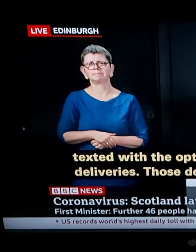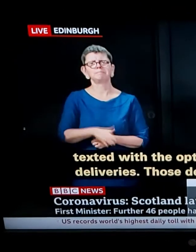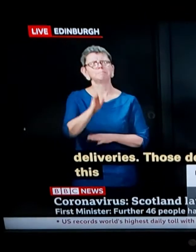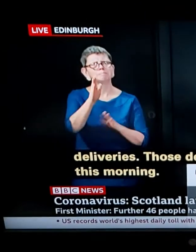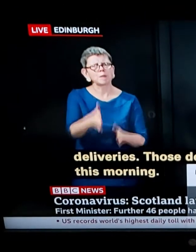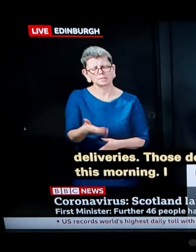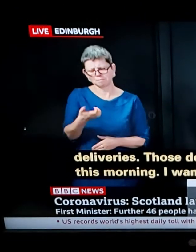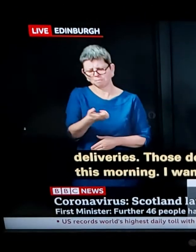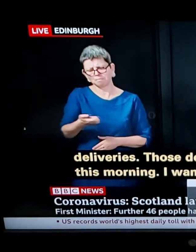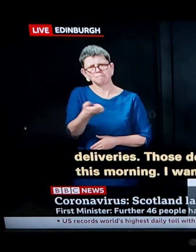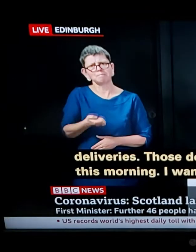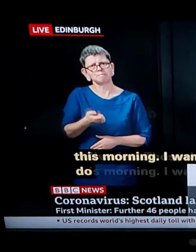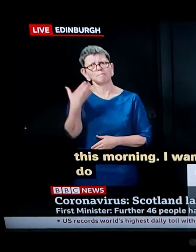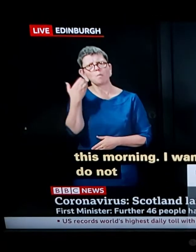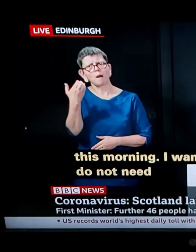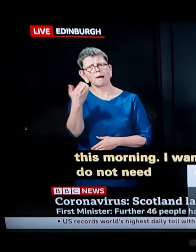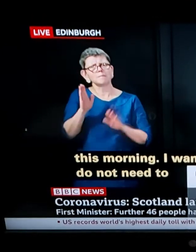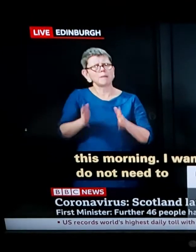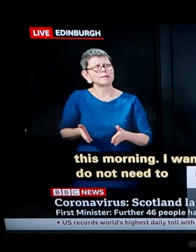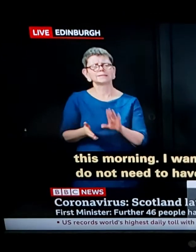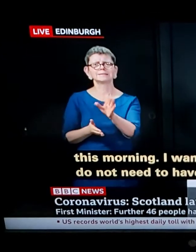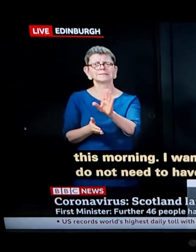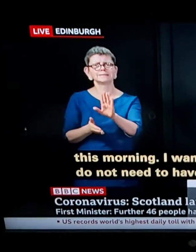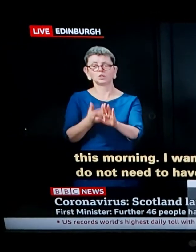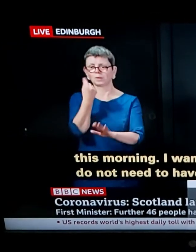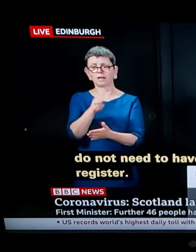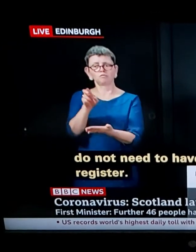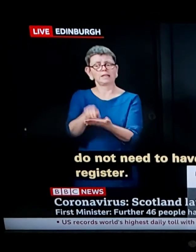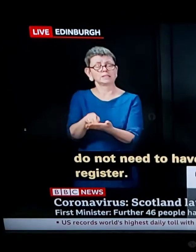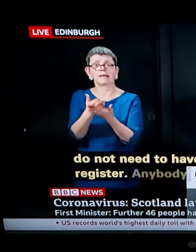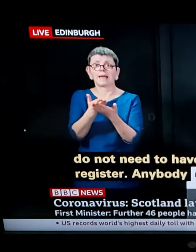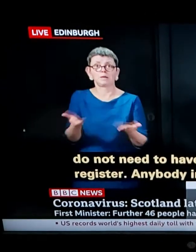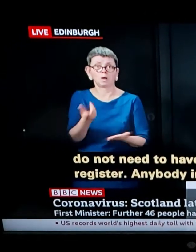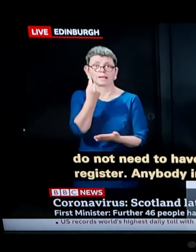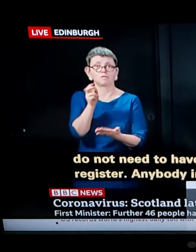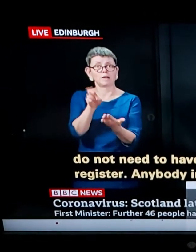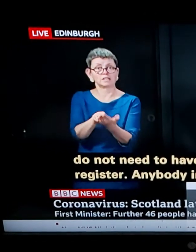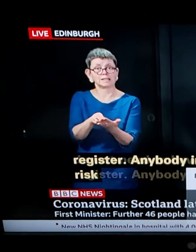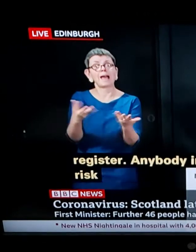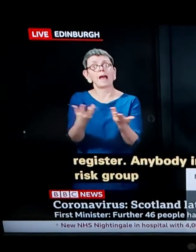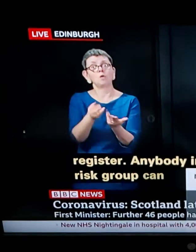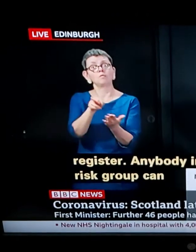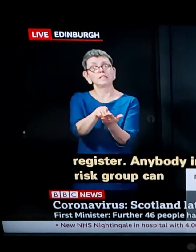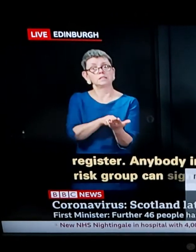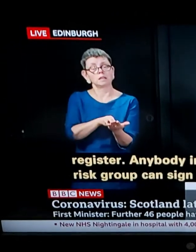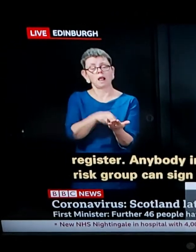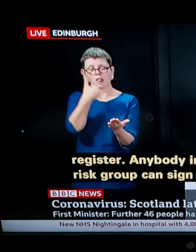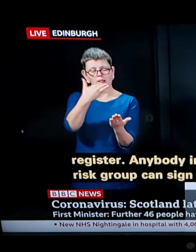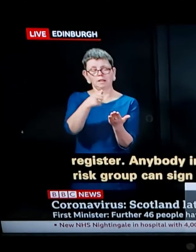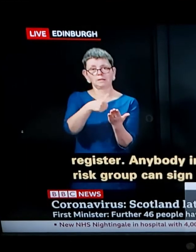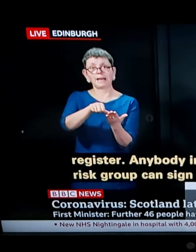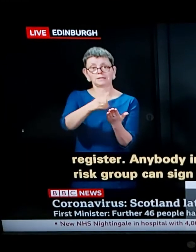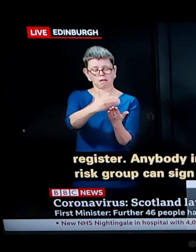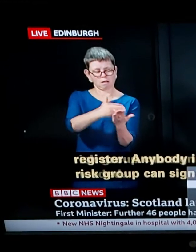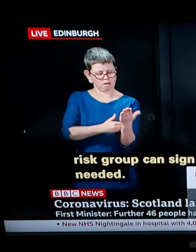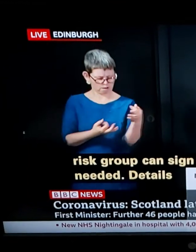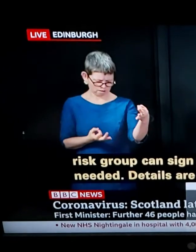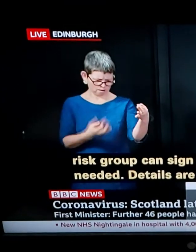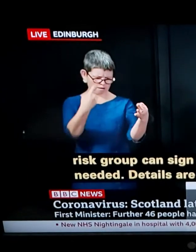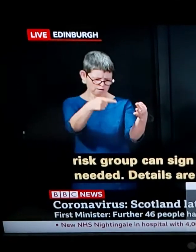mobile phone to register. Anyone in the highest risk group can sign up if they need it. Details of how to do that are in the letters that people will